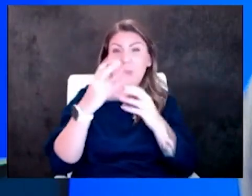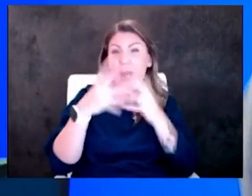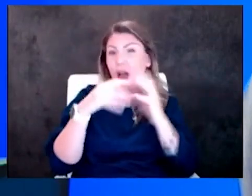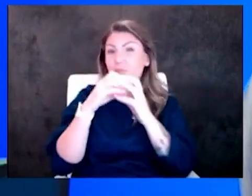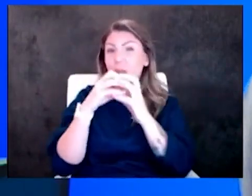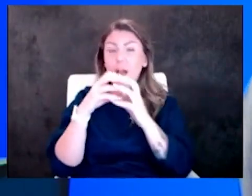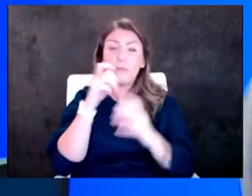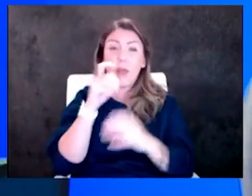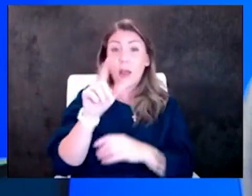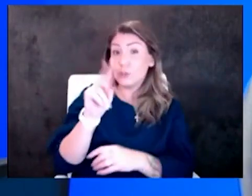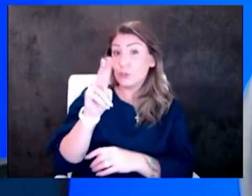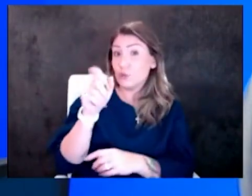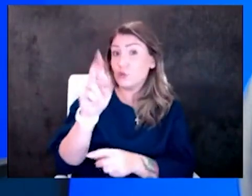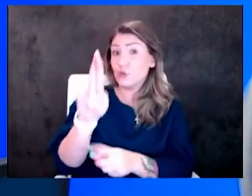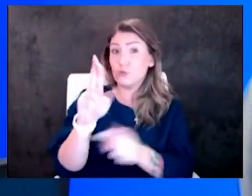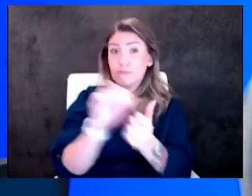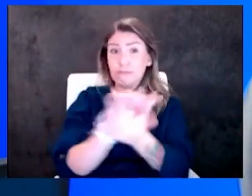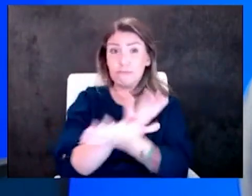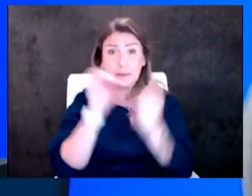headache. It is